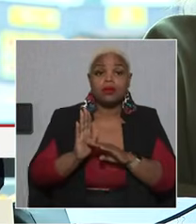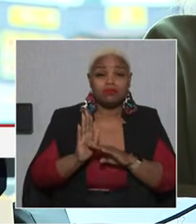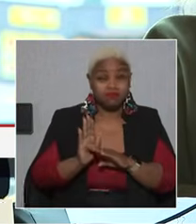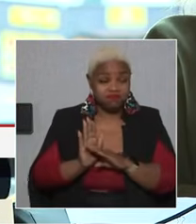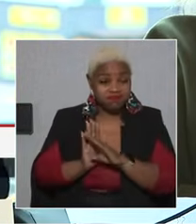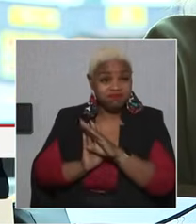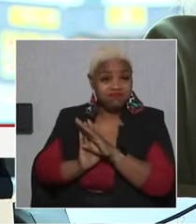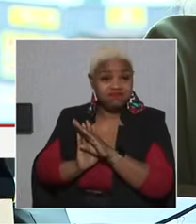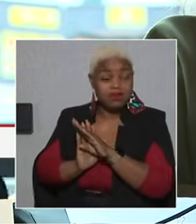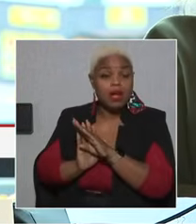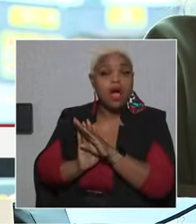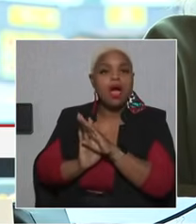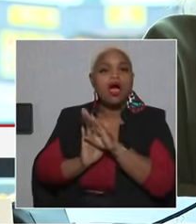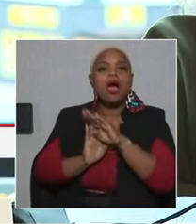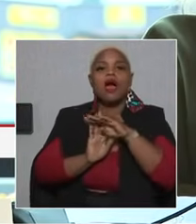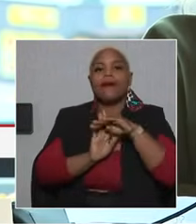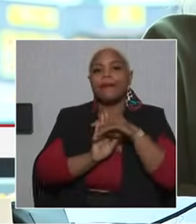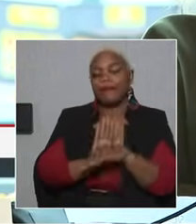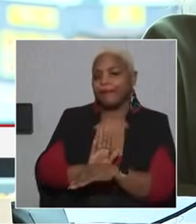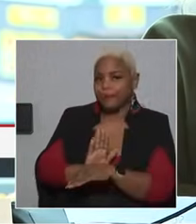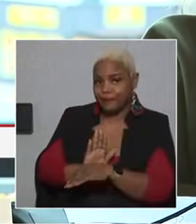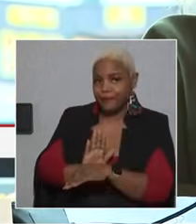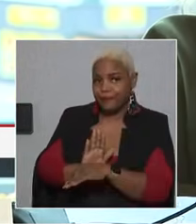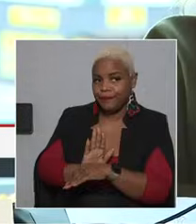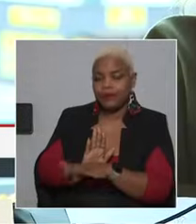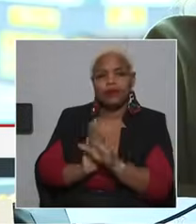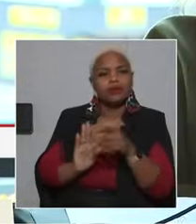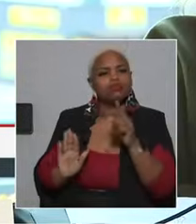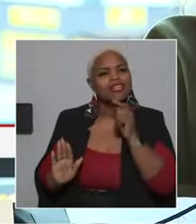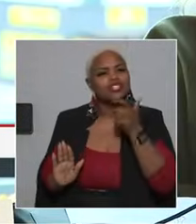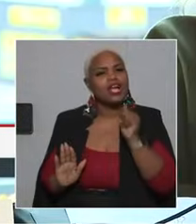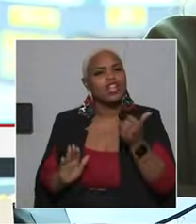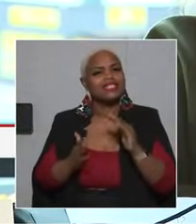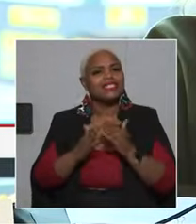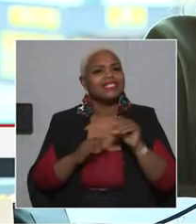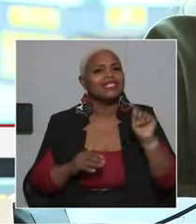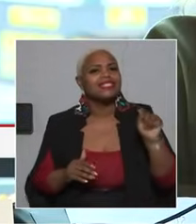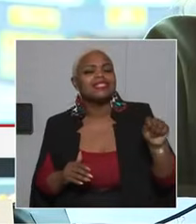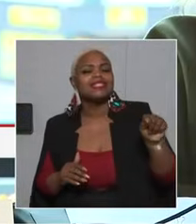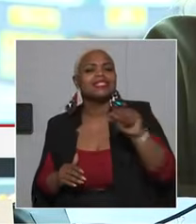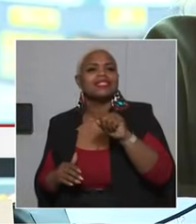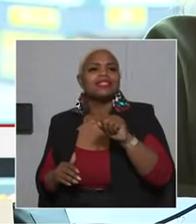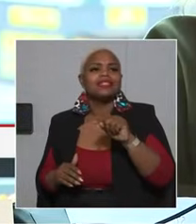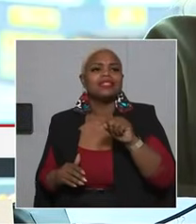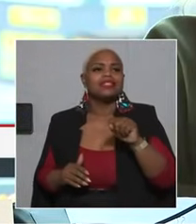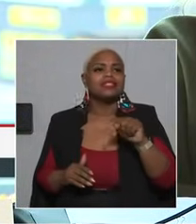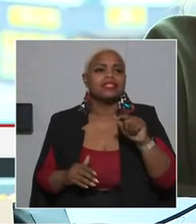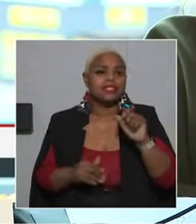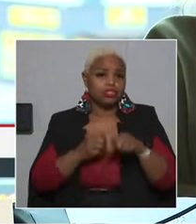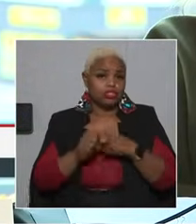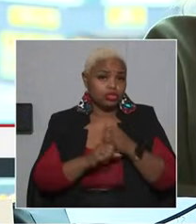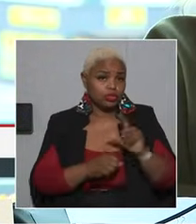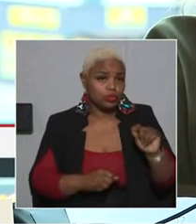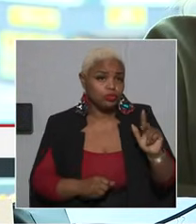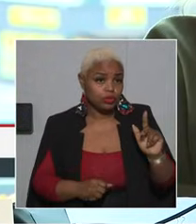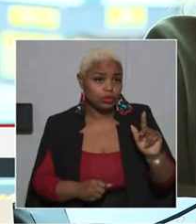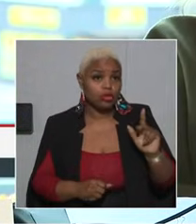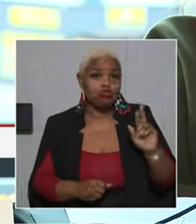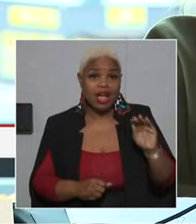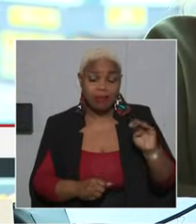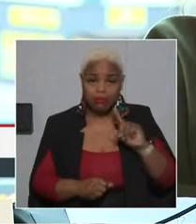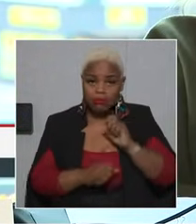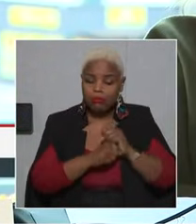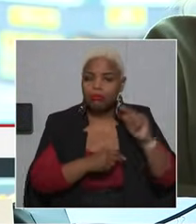major cities in America, see a decrease in 23. When you came in and took over, what was it that you can look back on now and say was going right? What was going